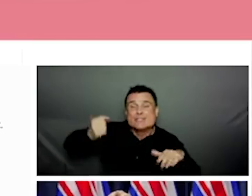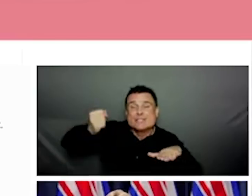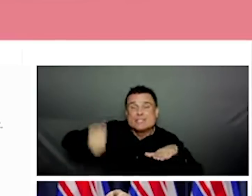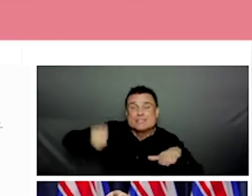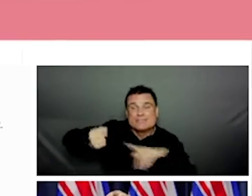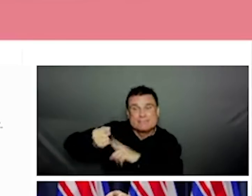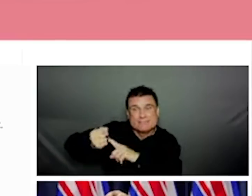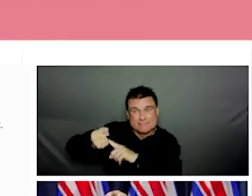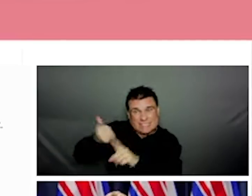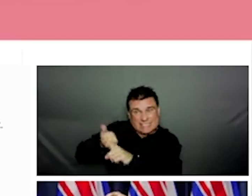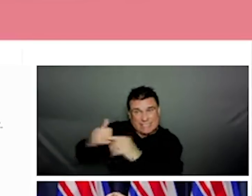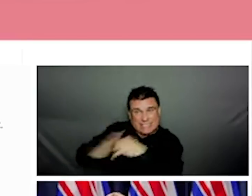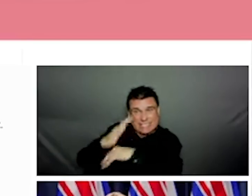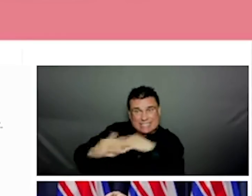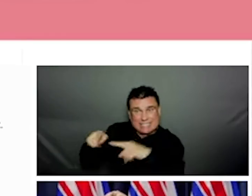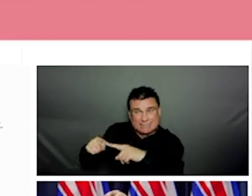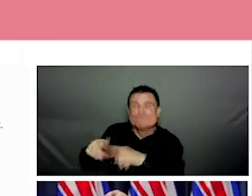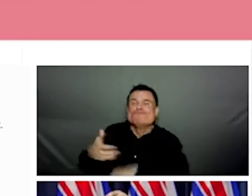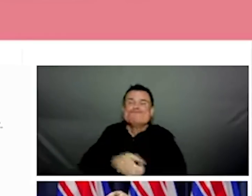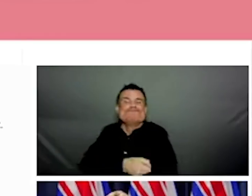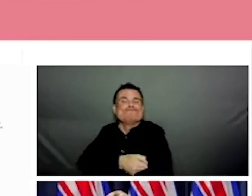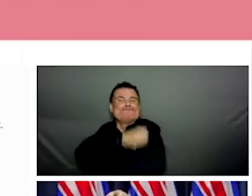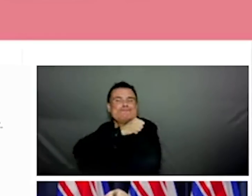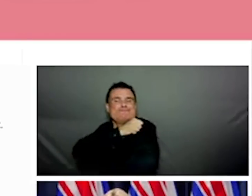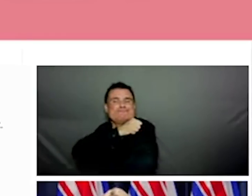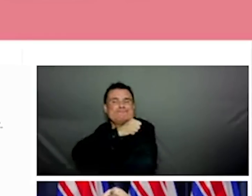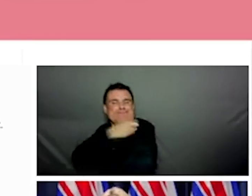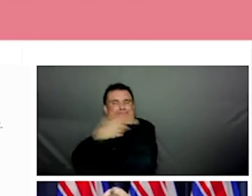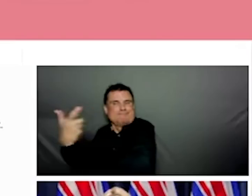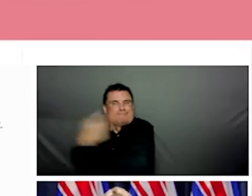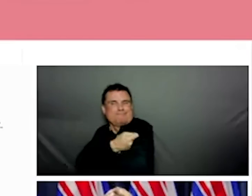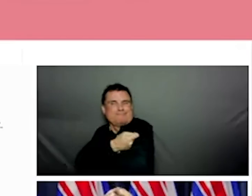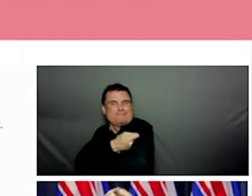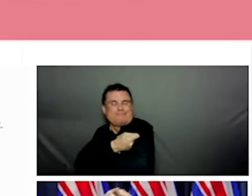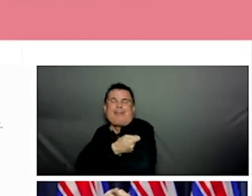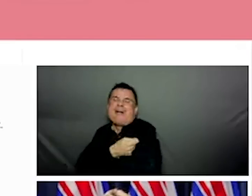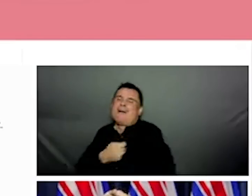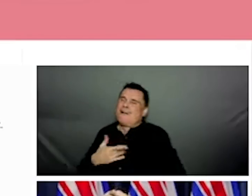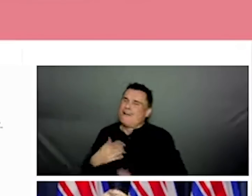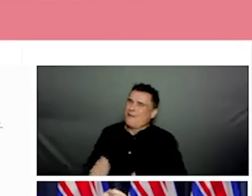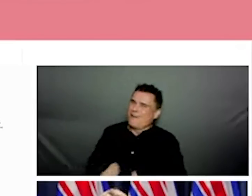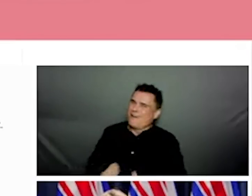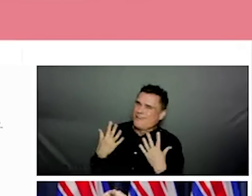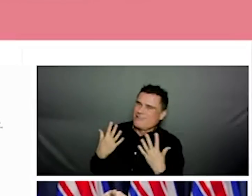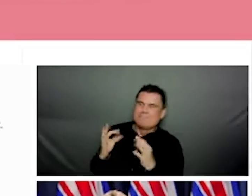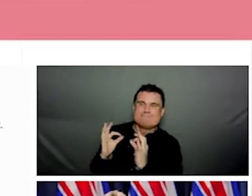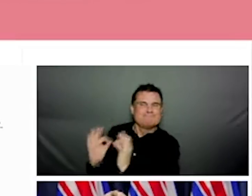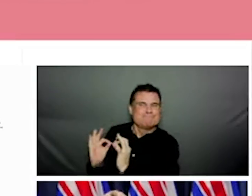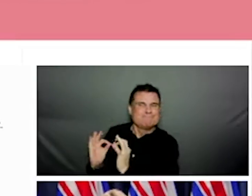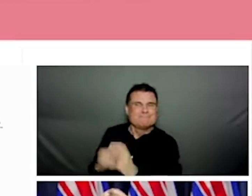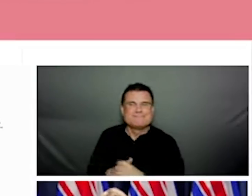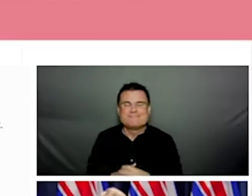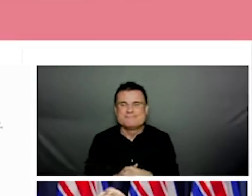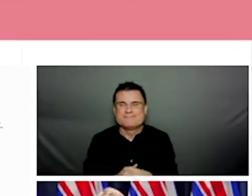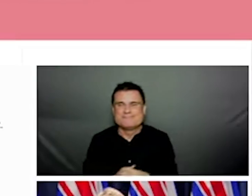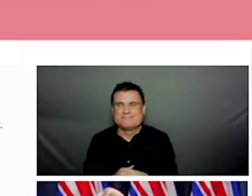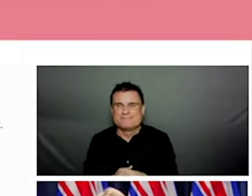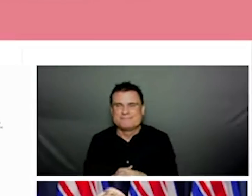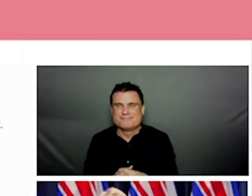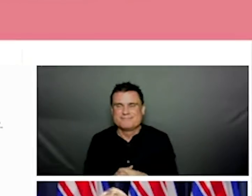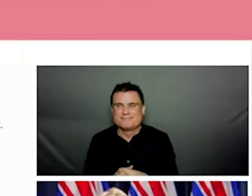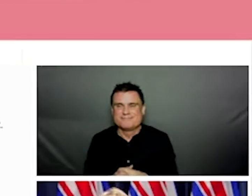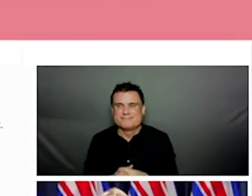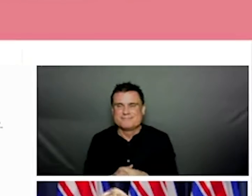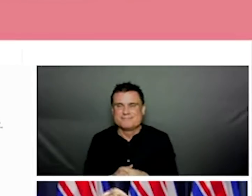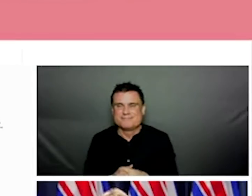news. Up until including today, about 1,600 doses of Moderna will have been administered in BC. As